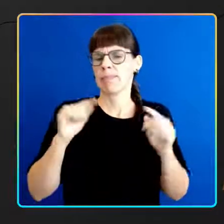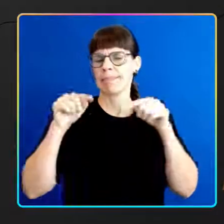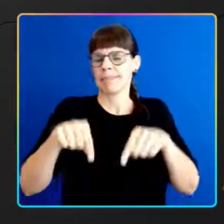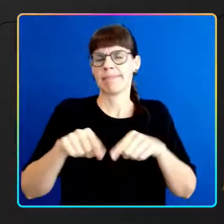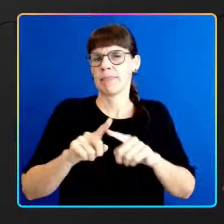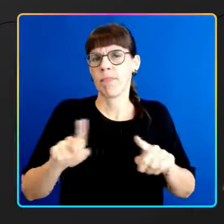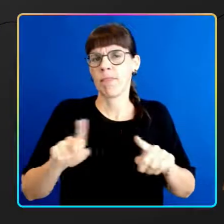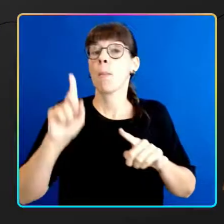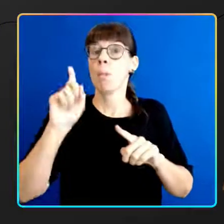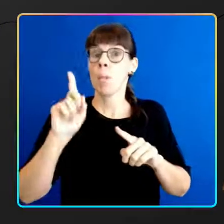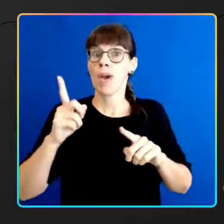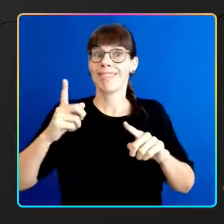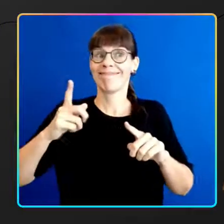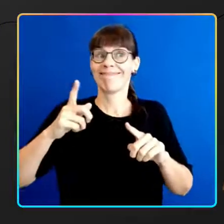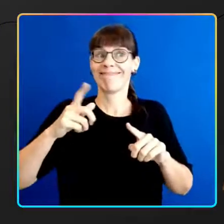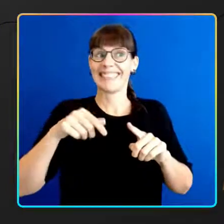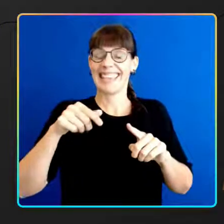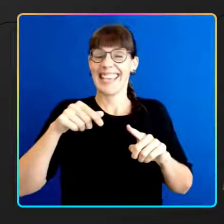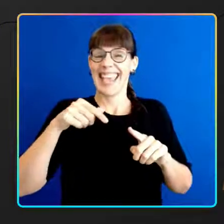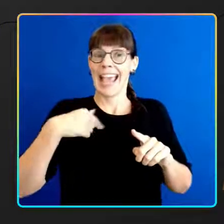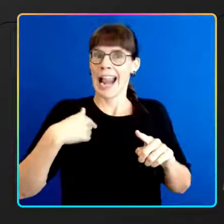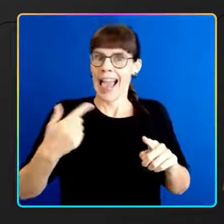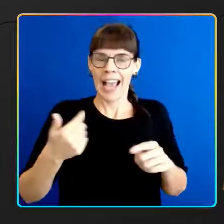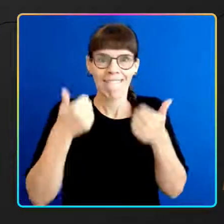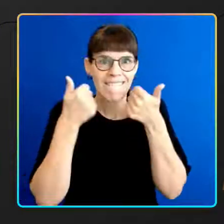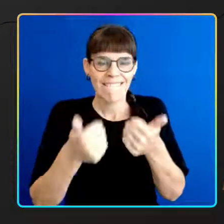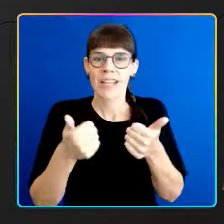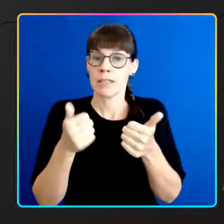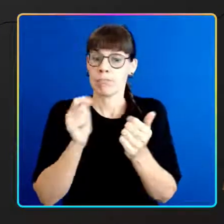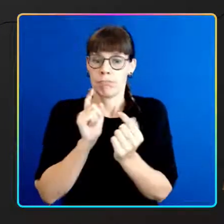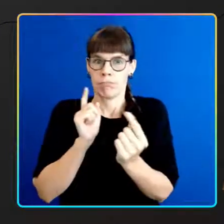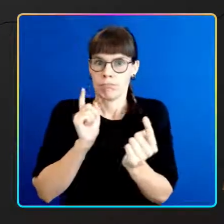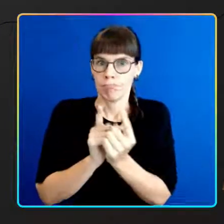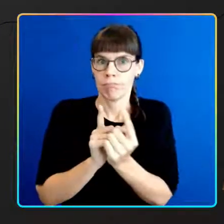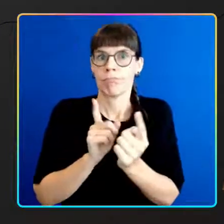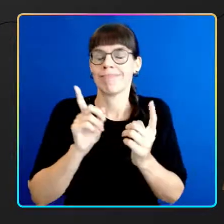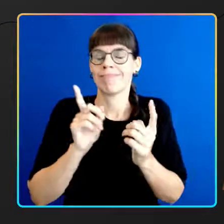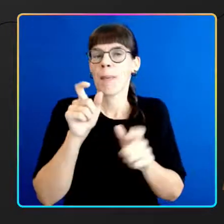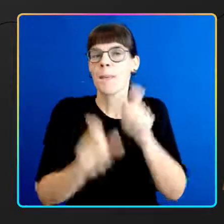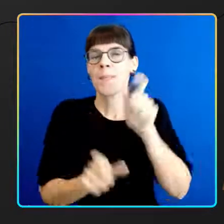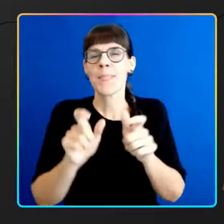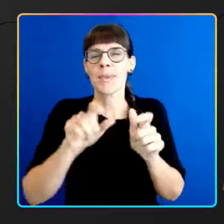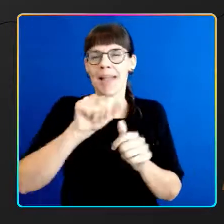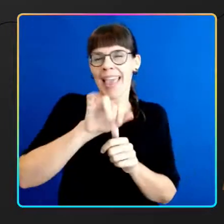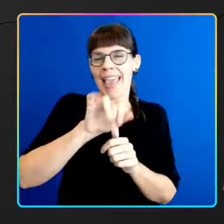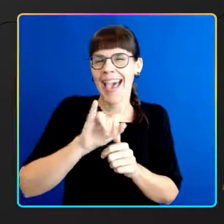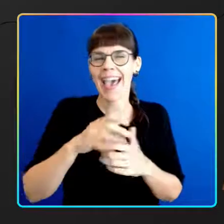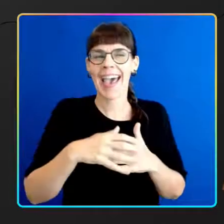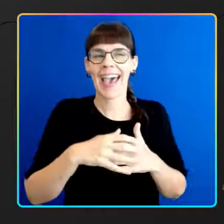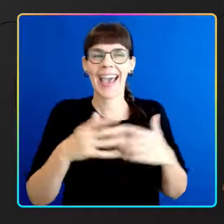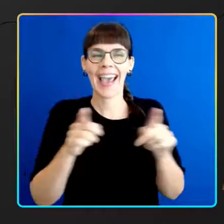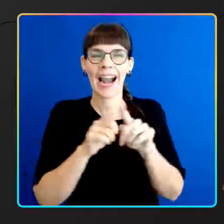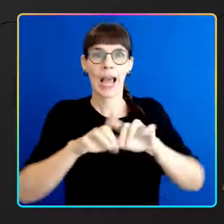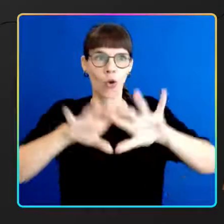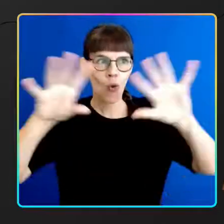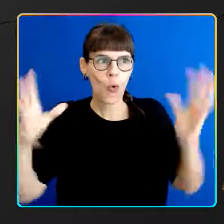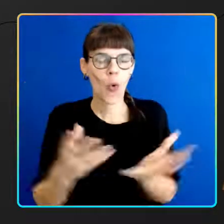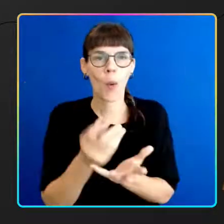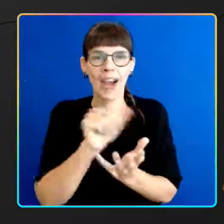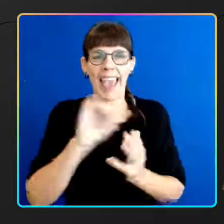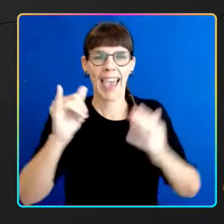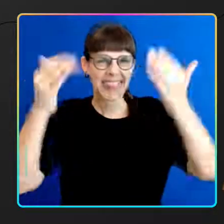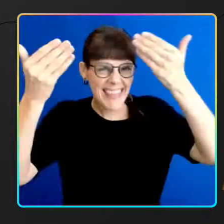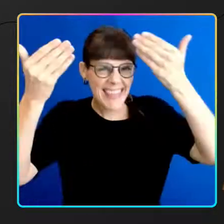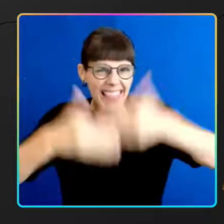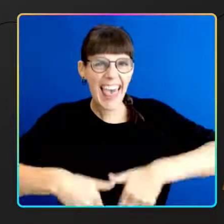gathered together, and it was really fun for us that people in the AI space, they organized a global AI night together, and that